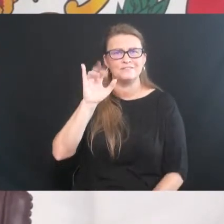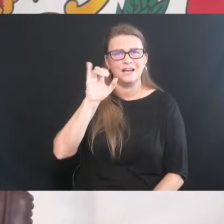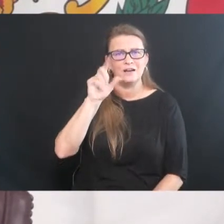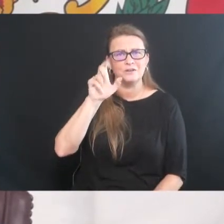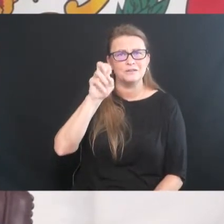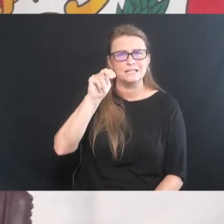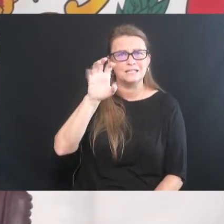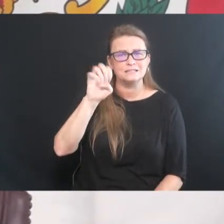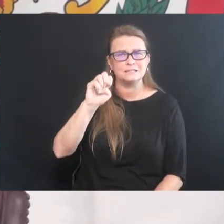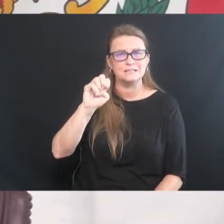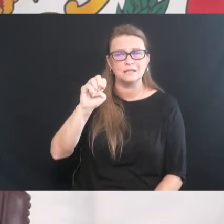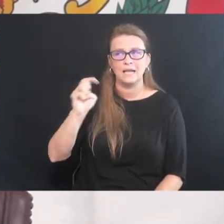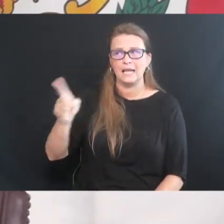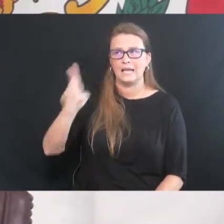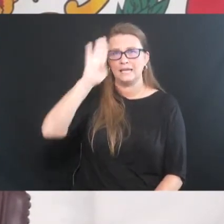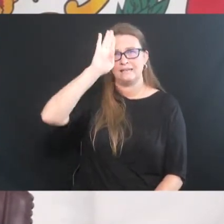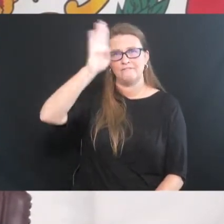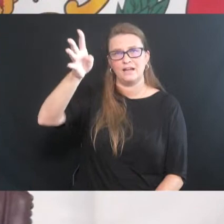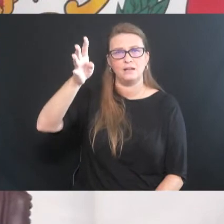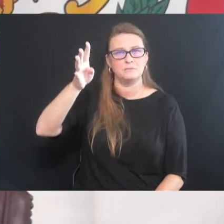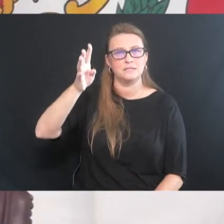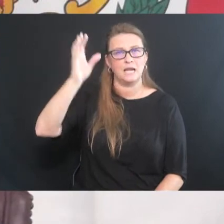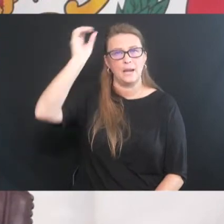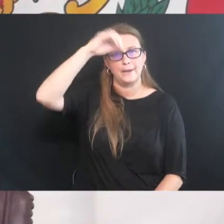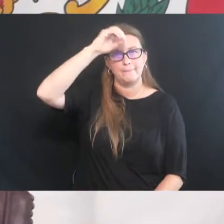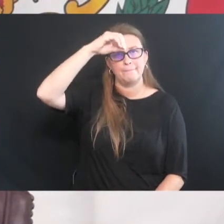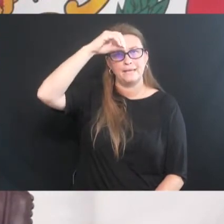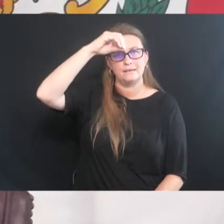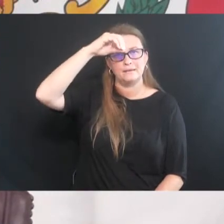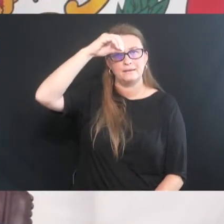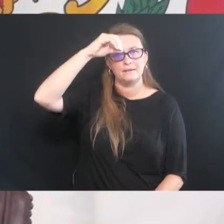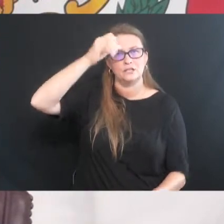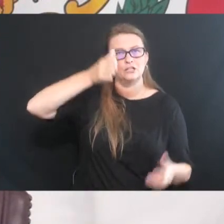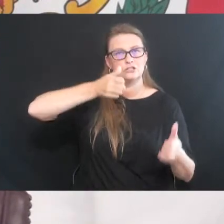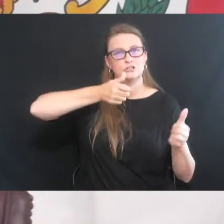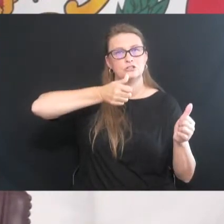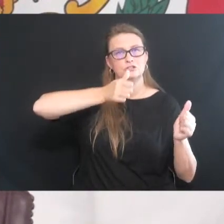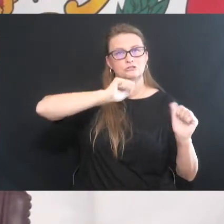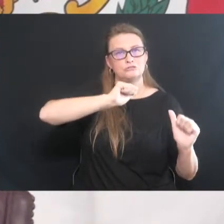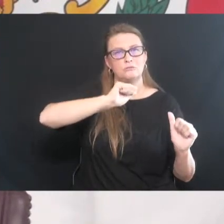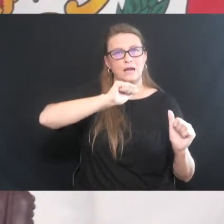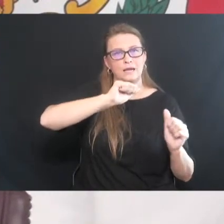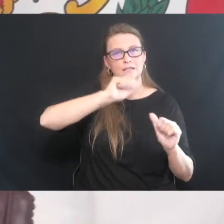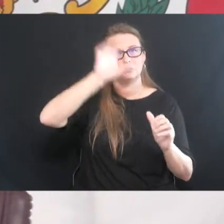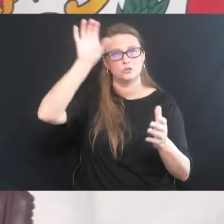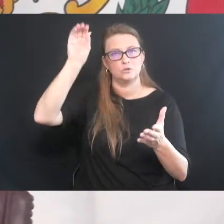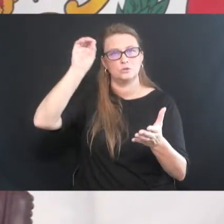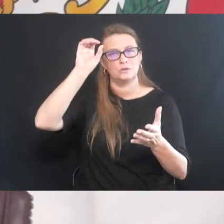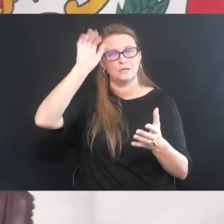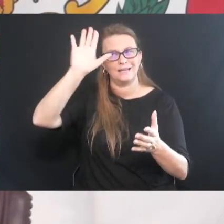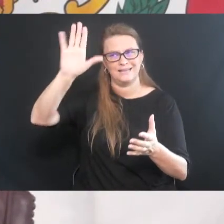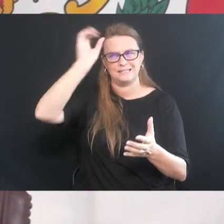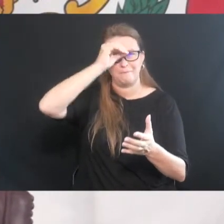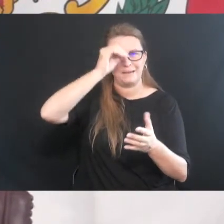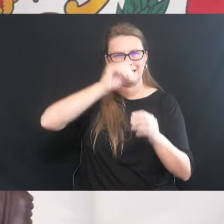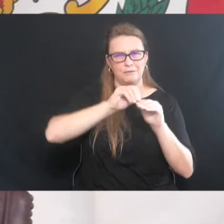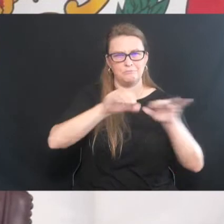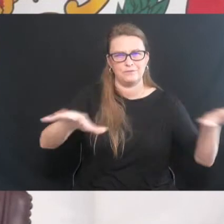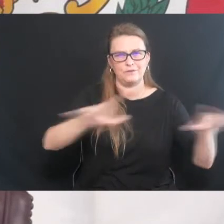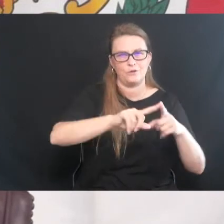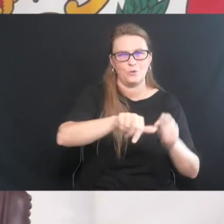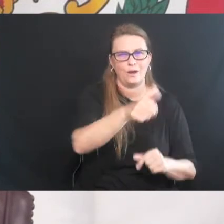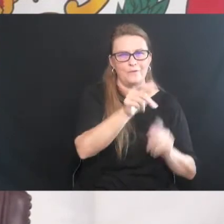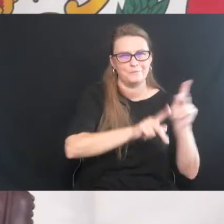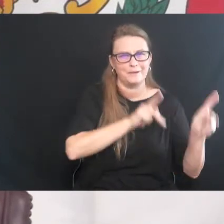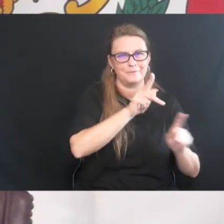developing an opinion to where they trying to impose that belief on others. We need to absolutely be